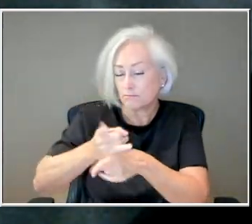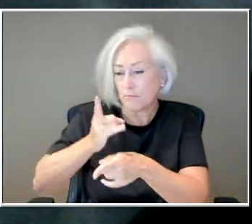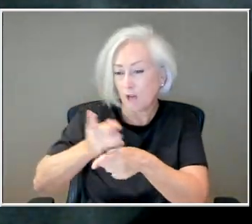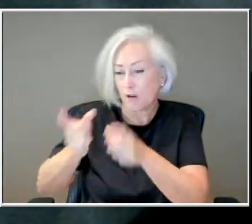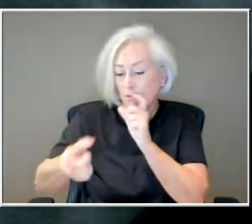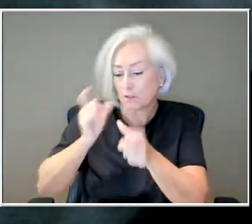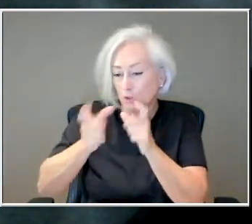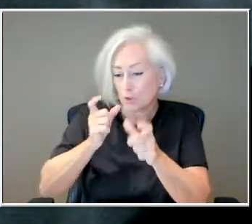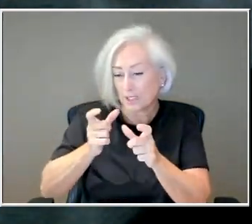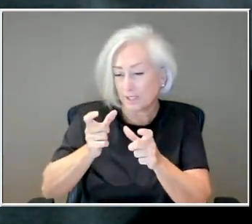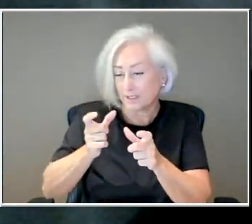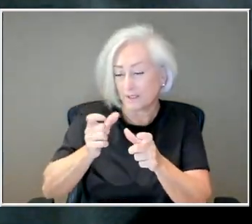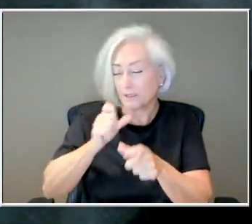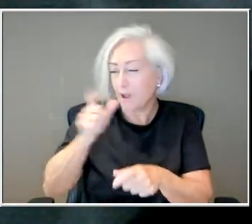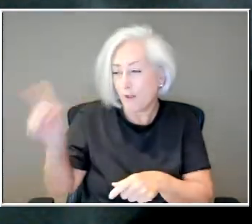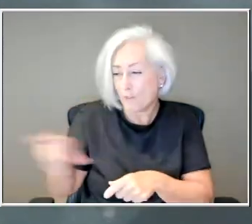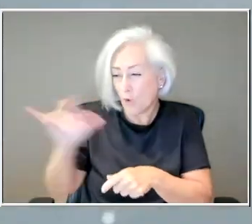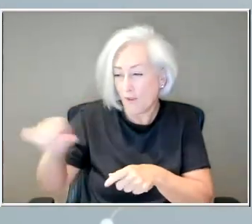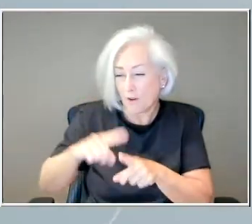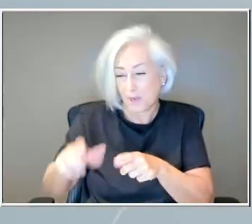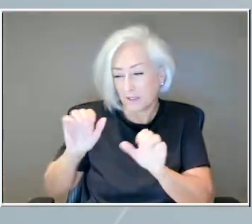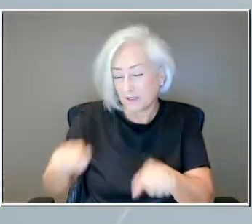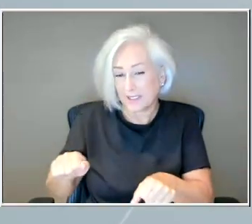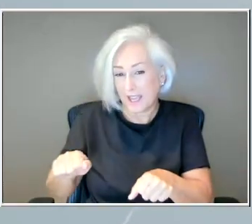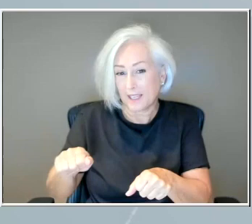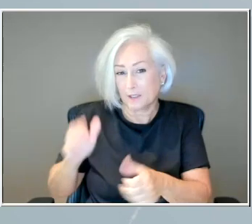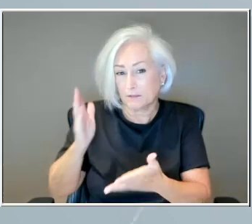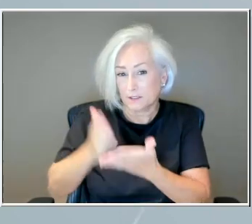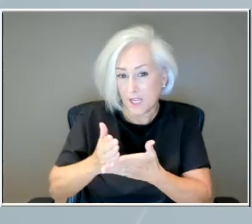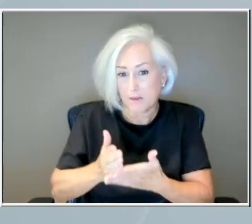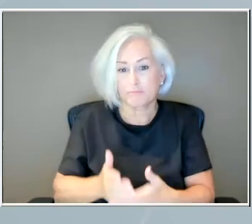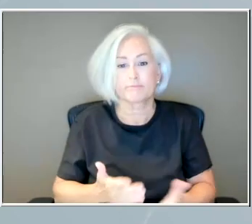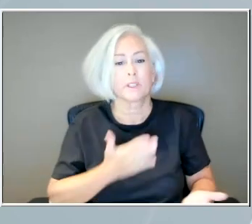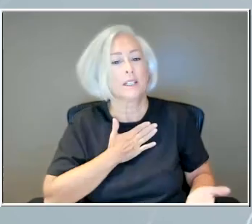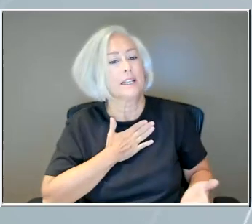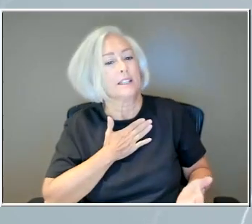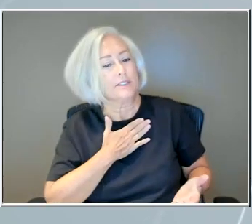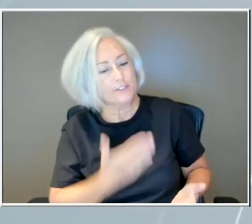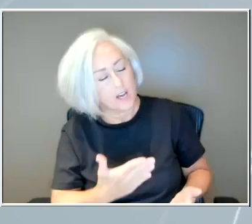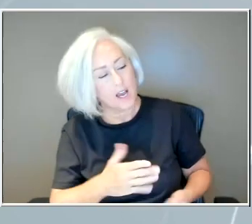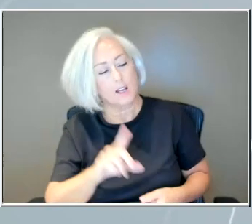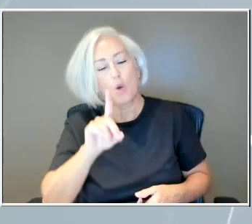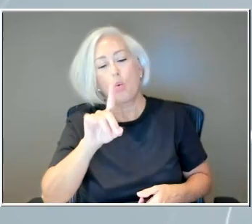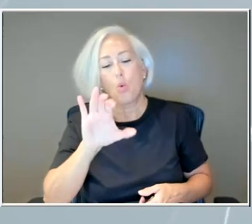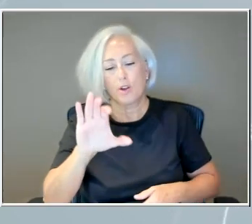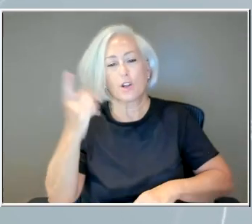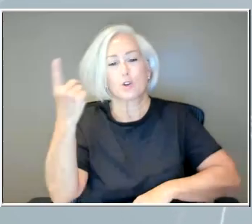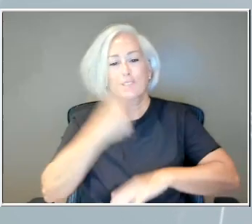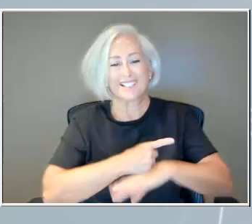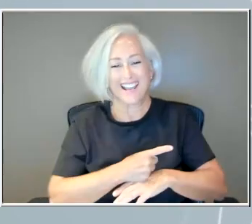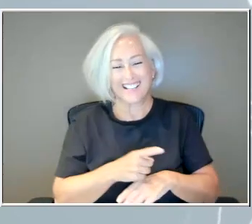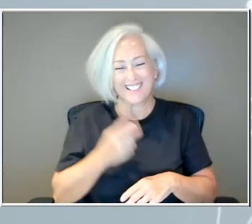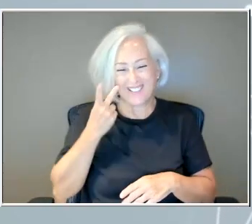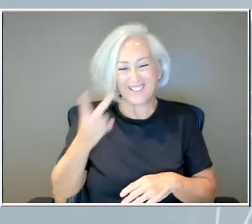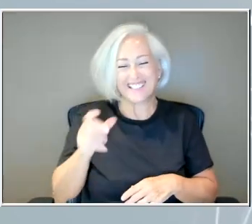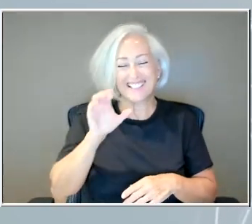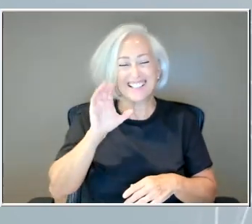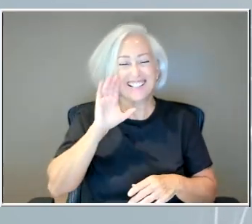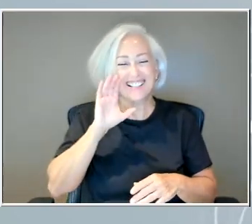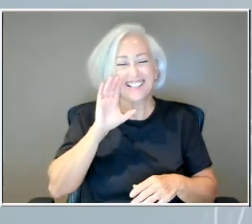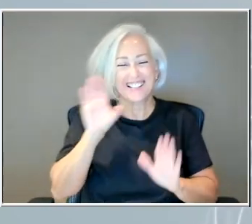for a little bit. So I said I was going to give her 100 days. I would say I'm not going to. Yeah, there she is. She's the one on the right. But all three of my kids are